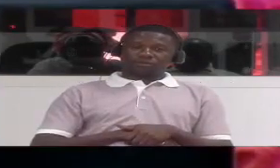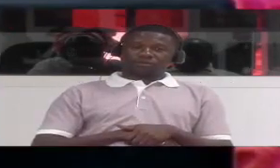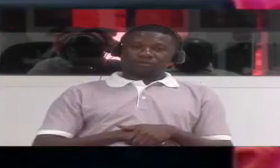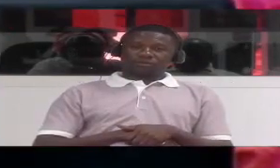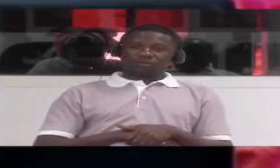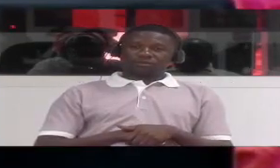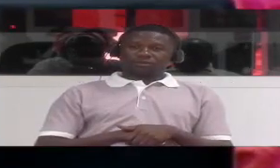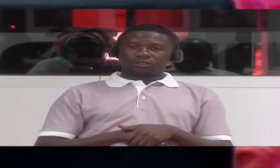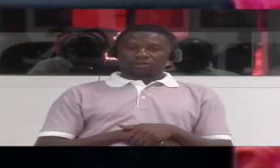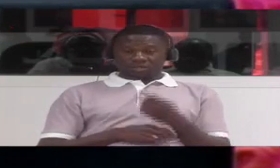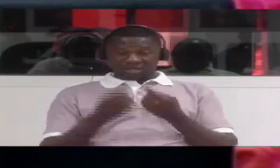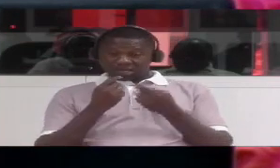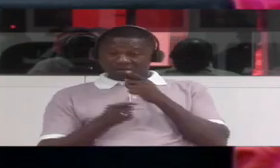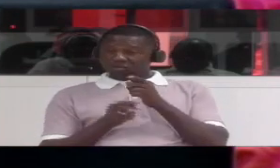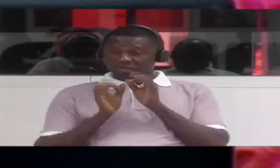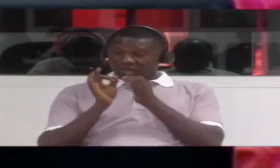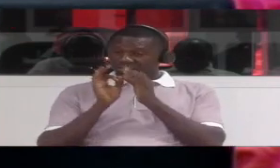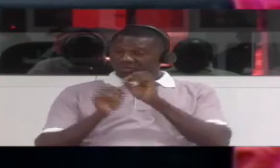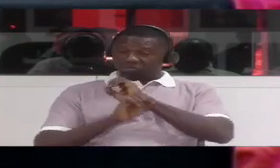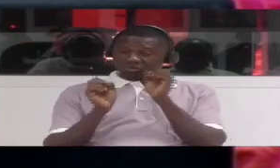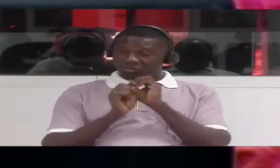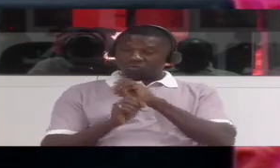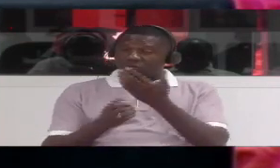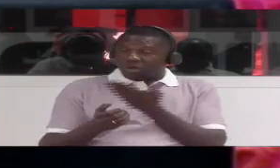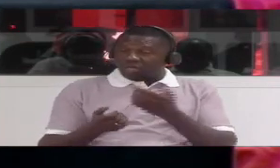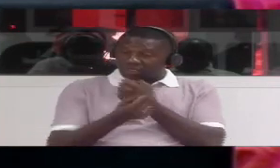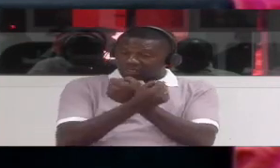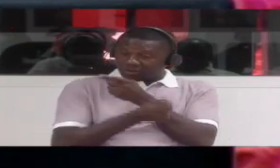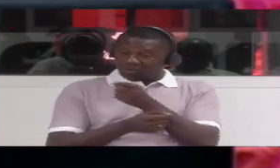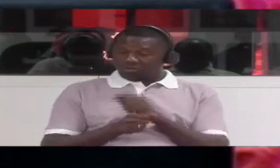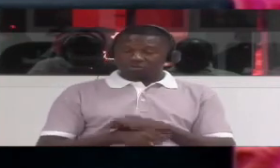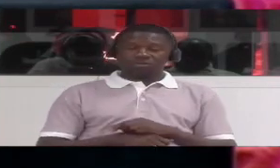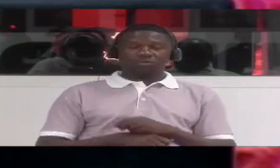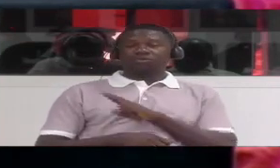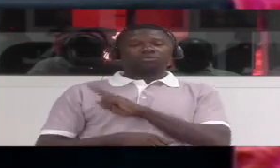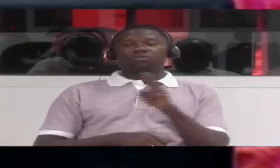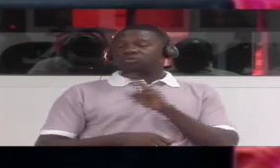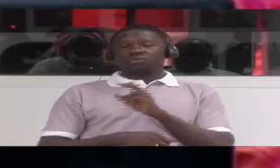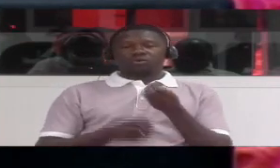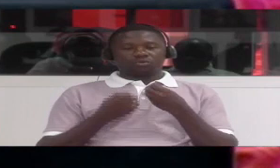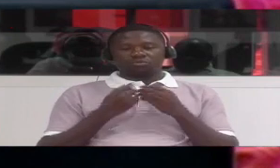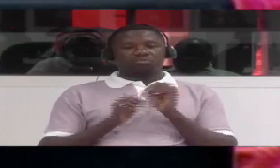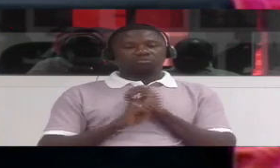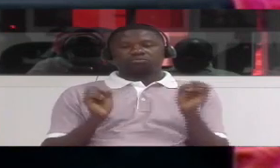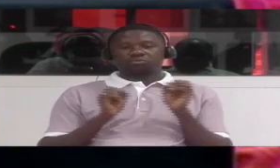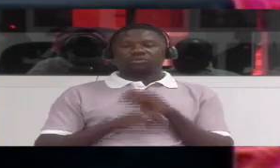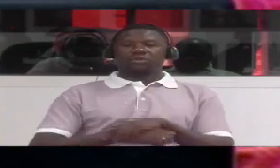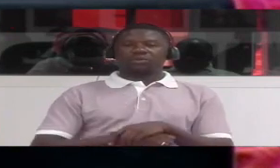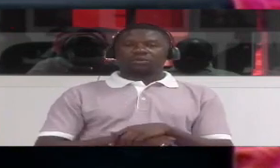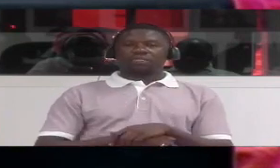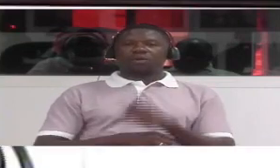Again, you weren't told anything during that time? Nobody told me anything. What happened when nightfall